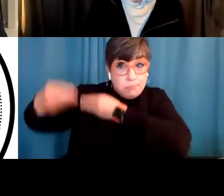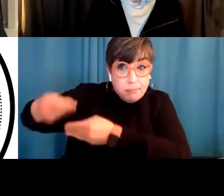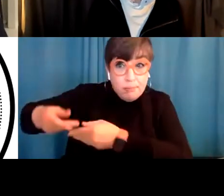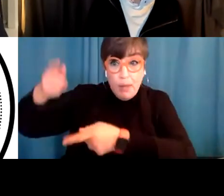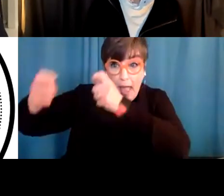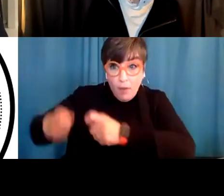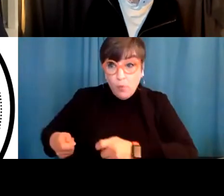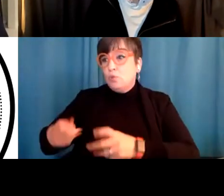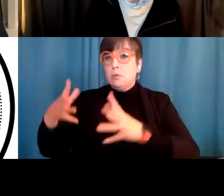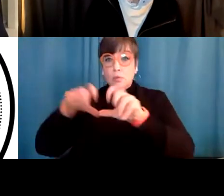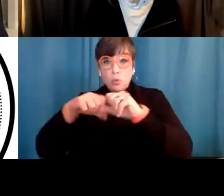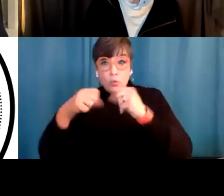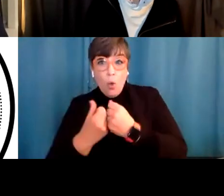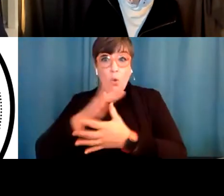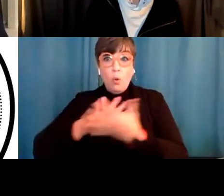we